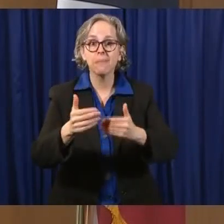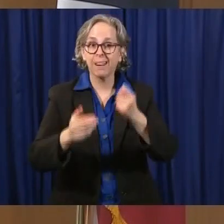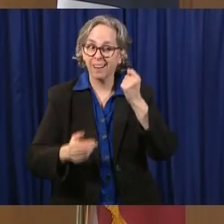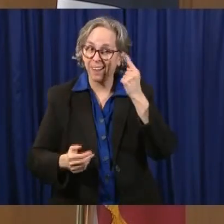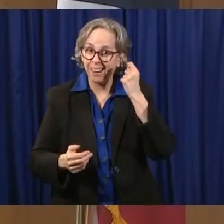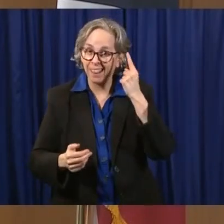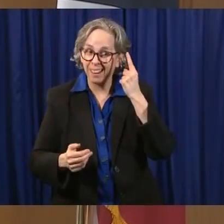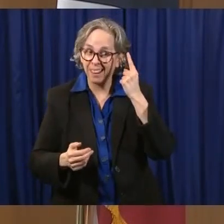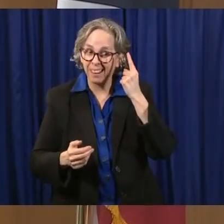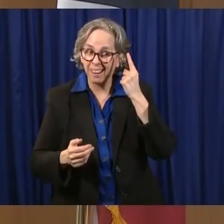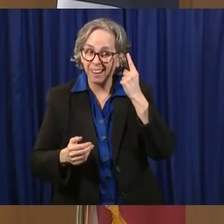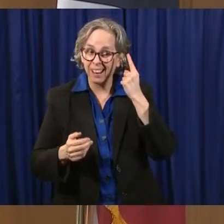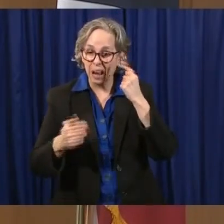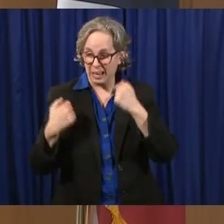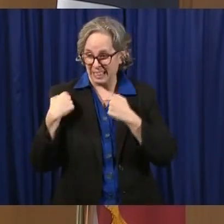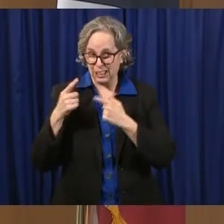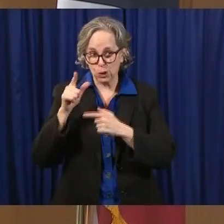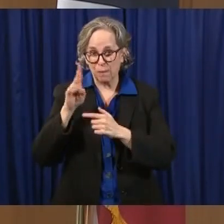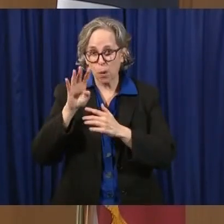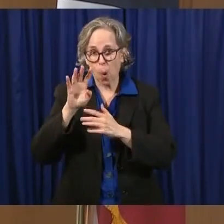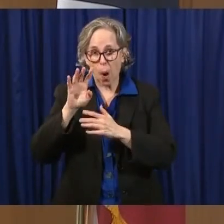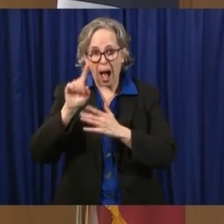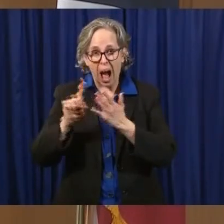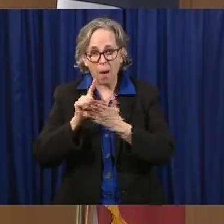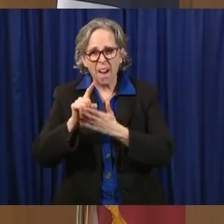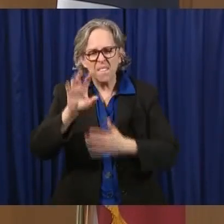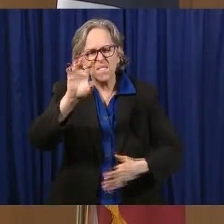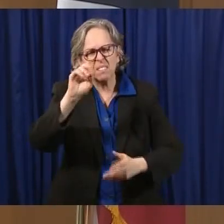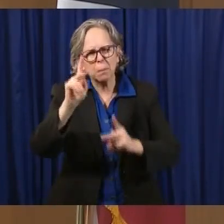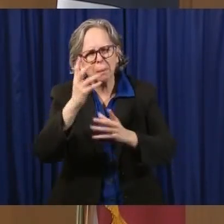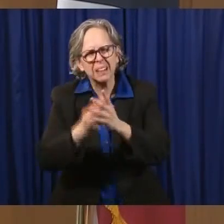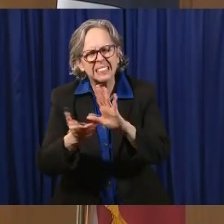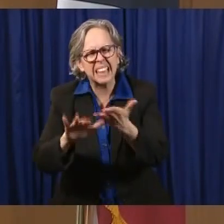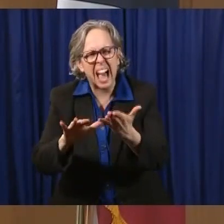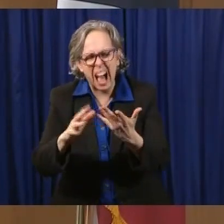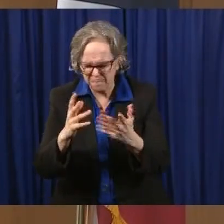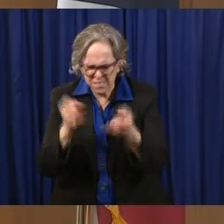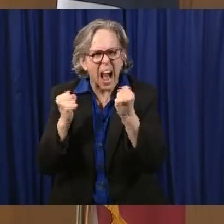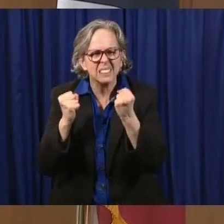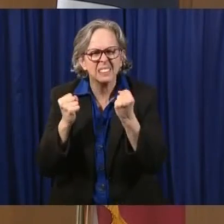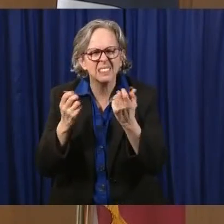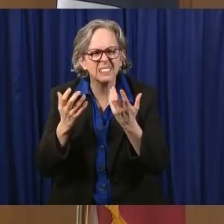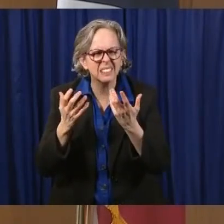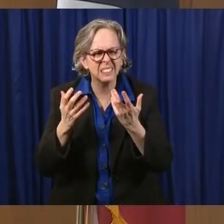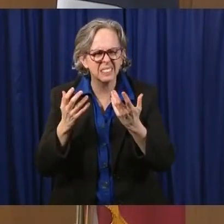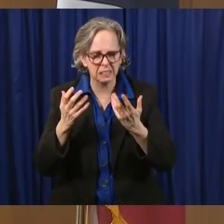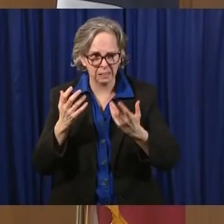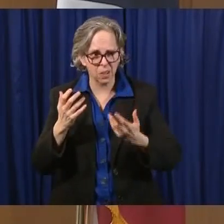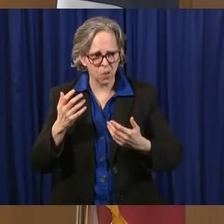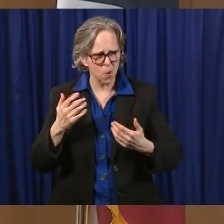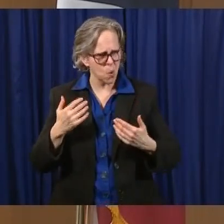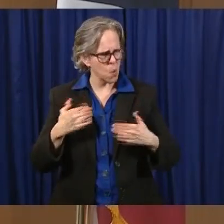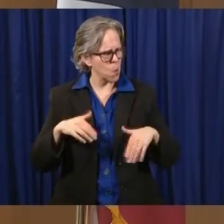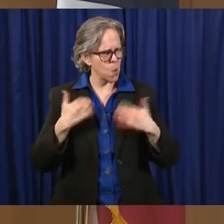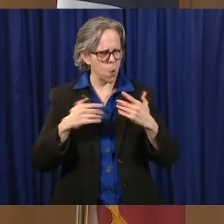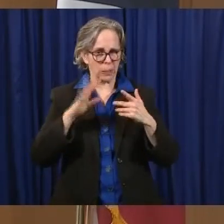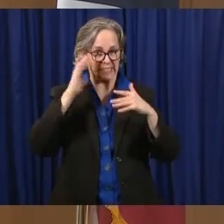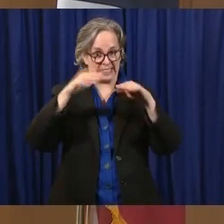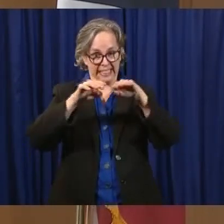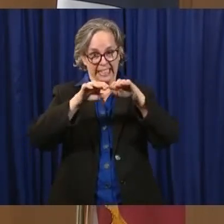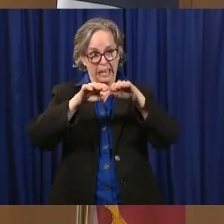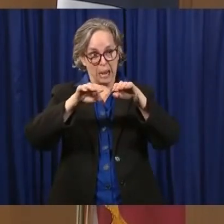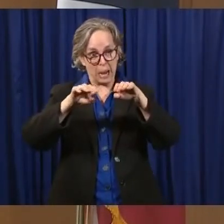died within the last 24 hours. We have flattened this thing out, it looks like. We've got in about a